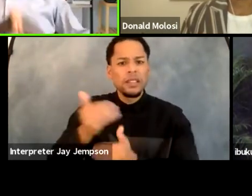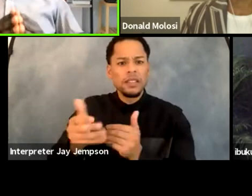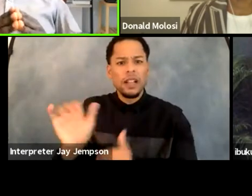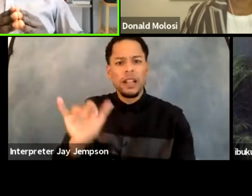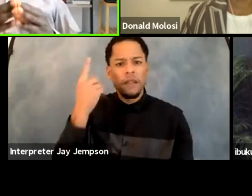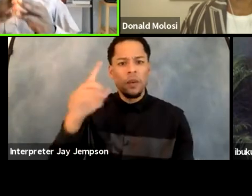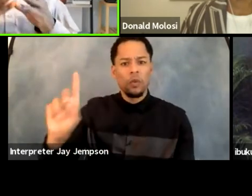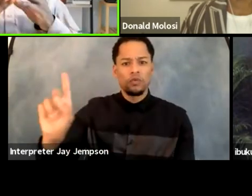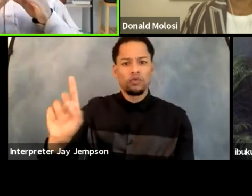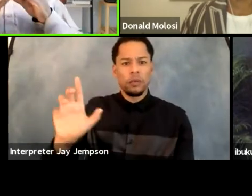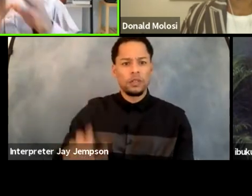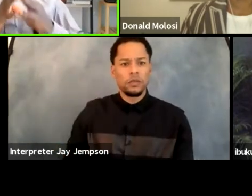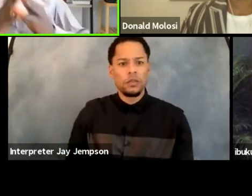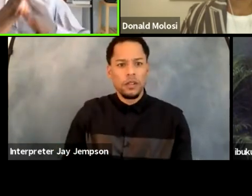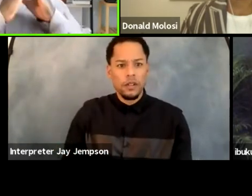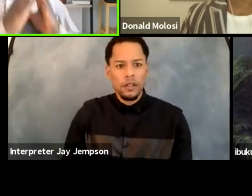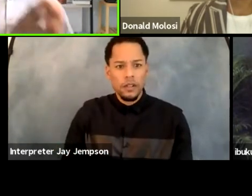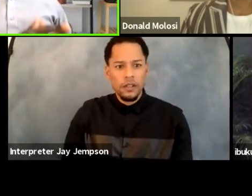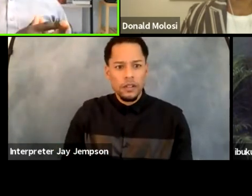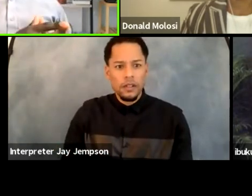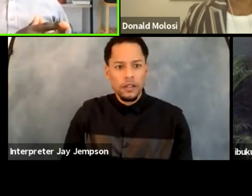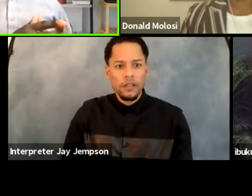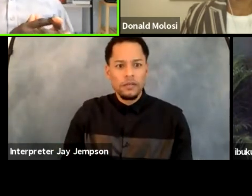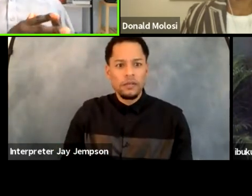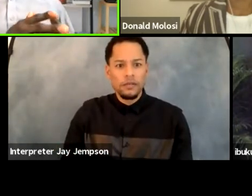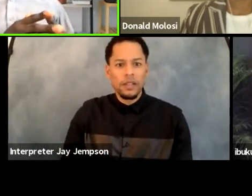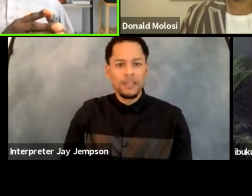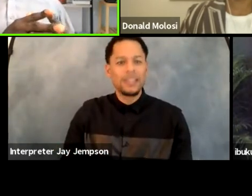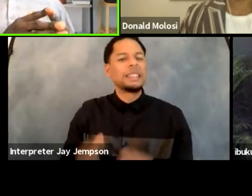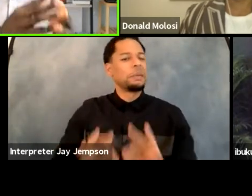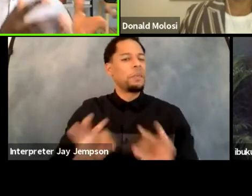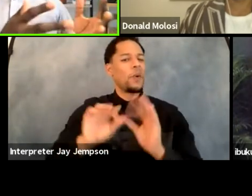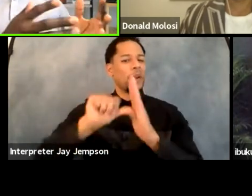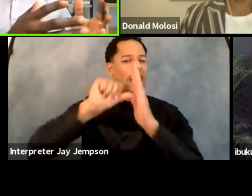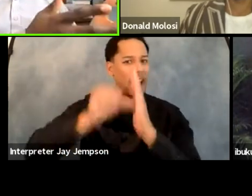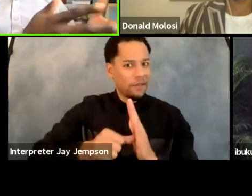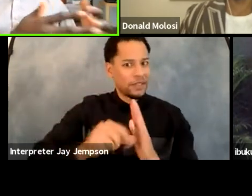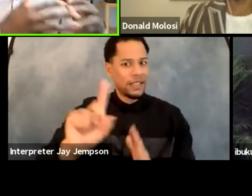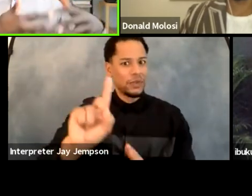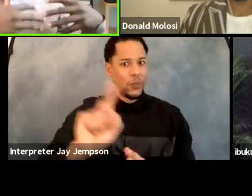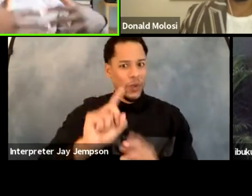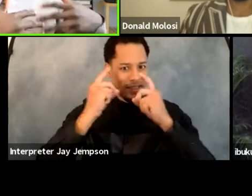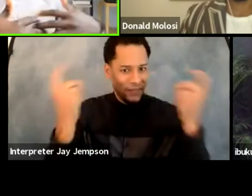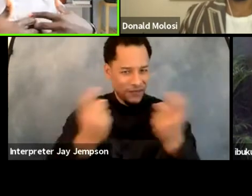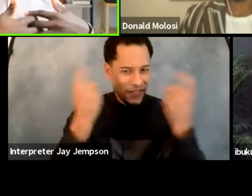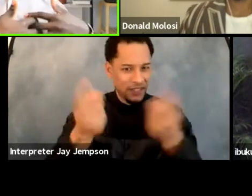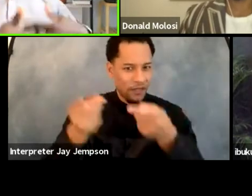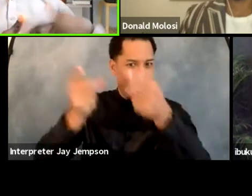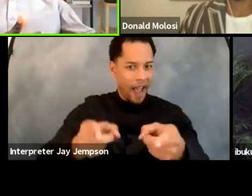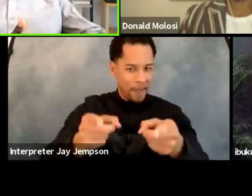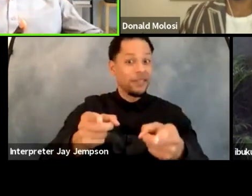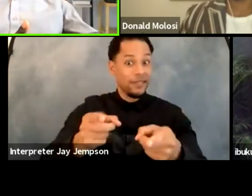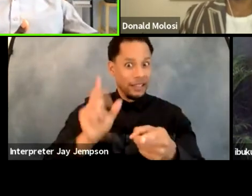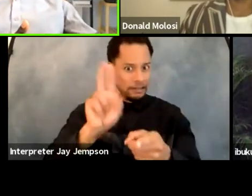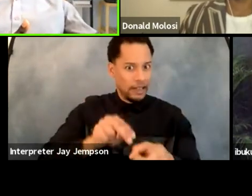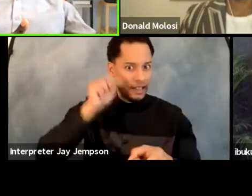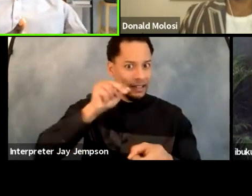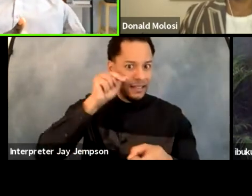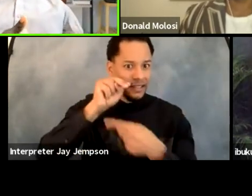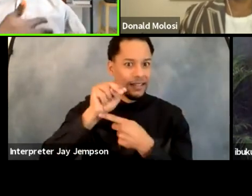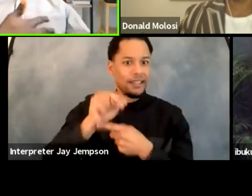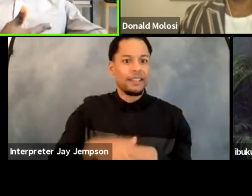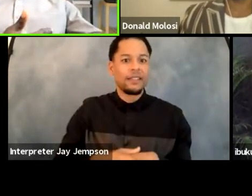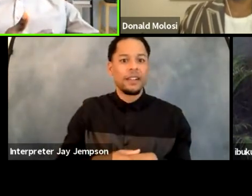we have to emphasize the role of the place, all right? And I think Donut also said that, like, you're writing a play for